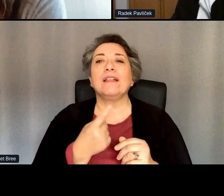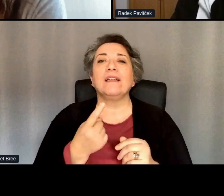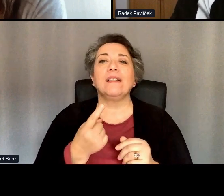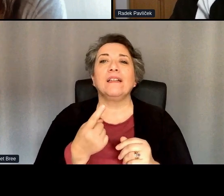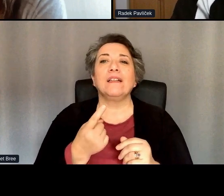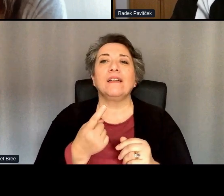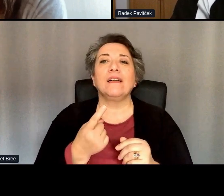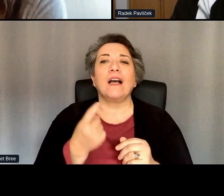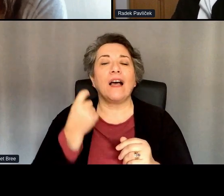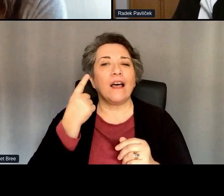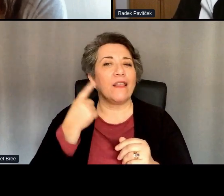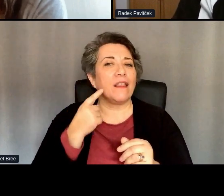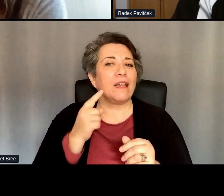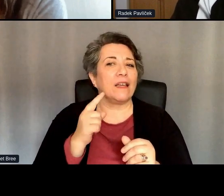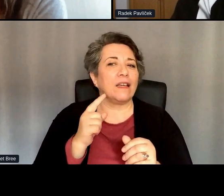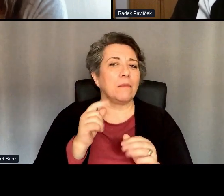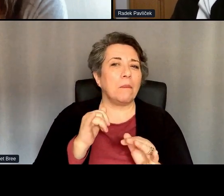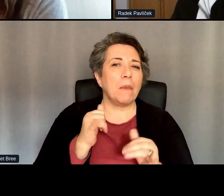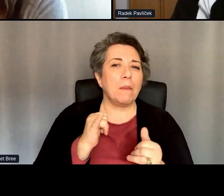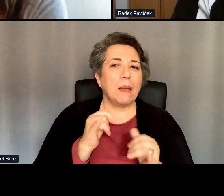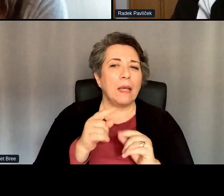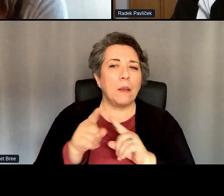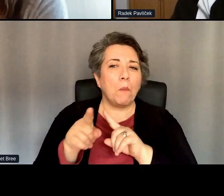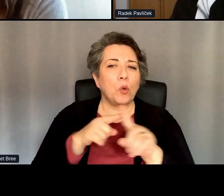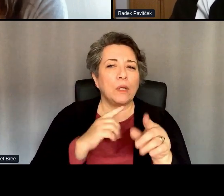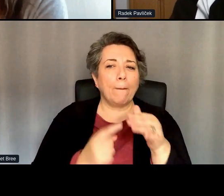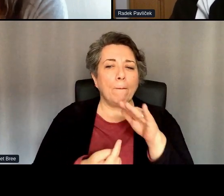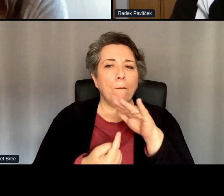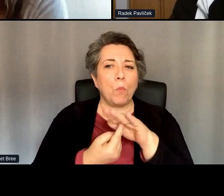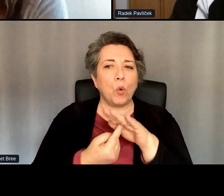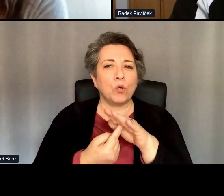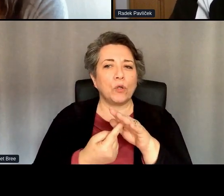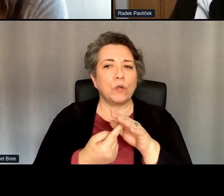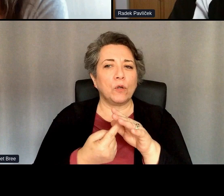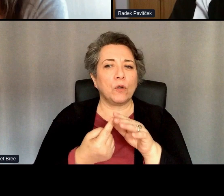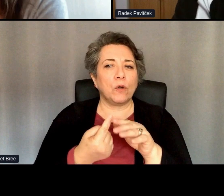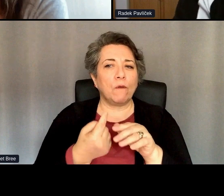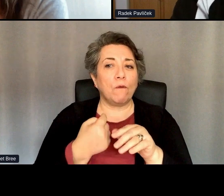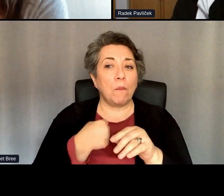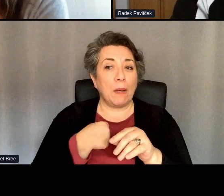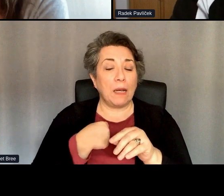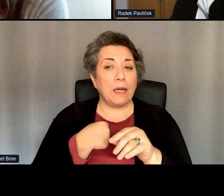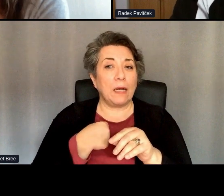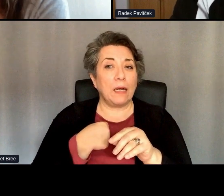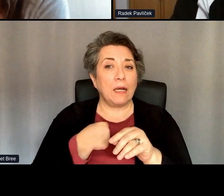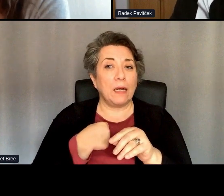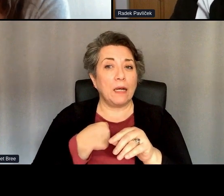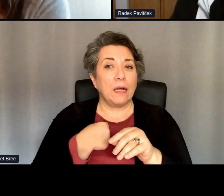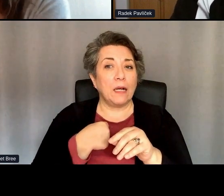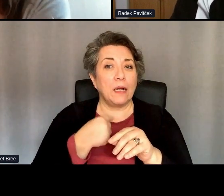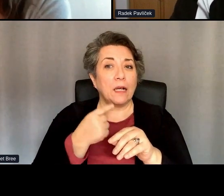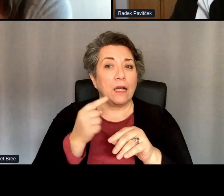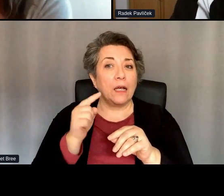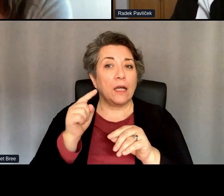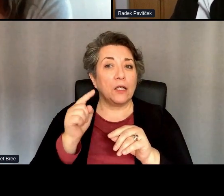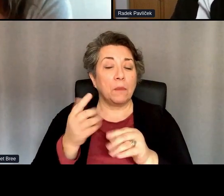the most important one, or the primary one, was to be a member of community. It